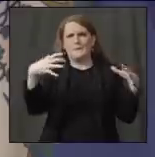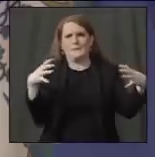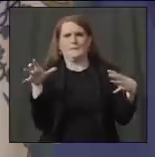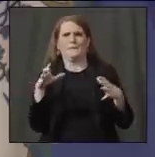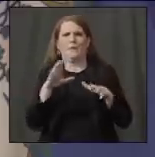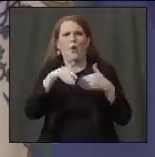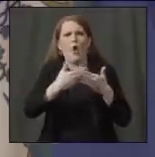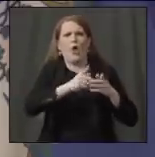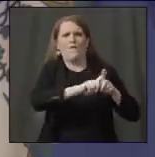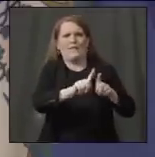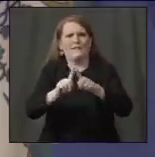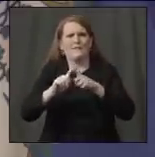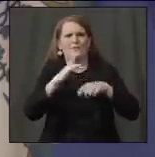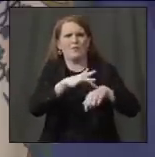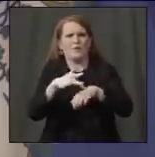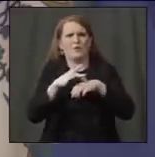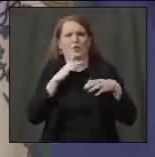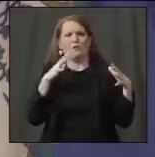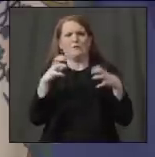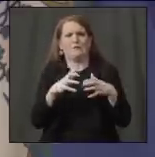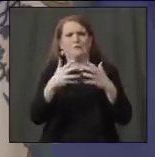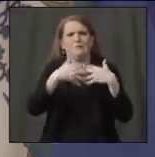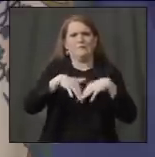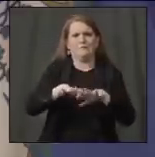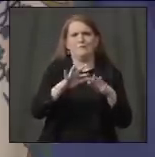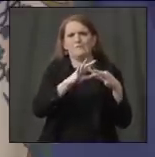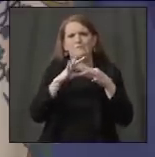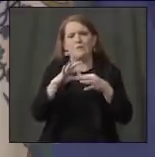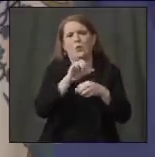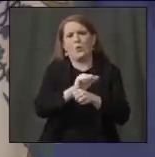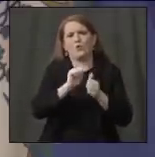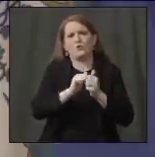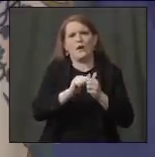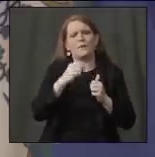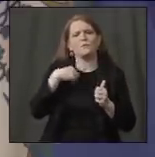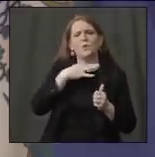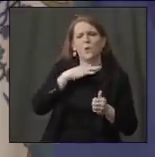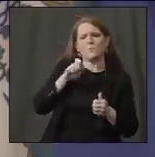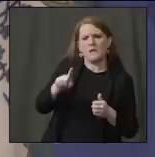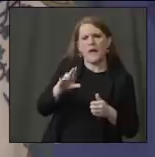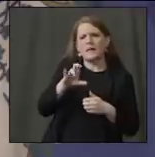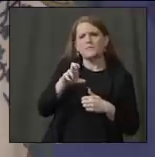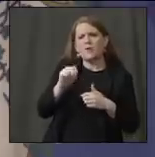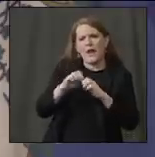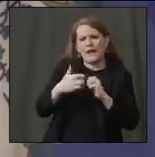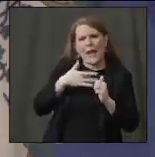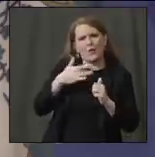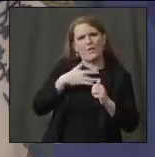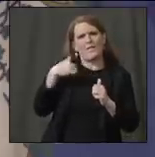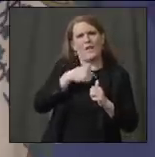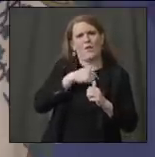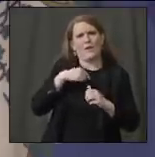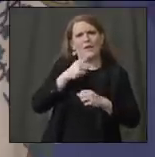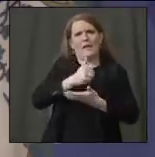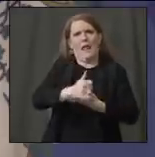food supply chain here in the state of Connecticut, and what that means for folks who are looking forward to being counted on a